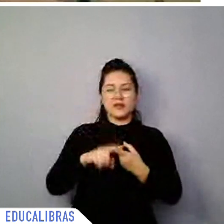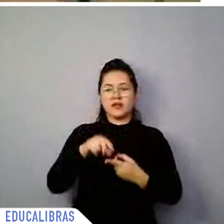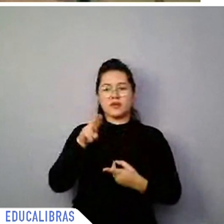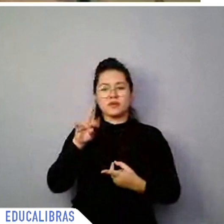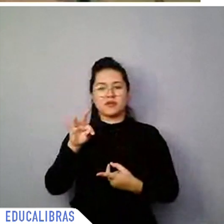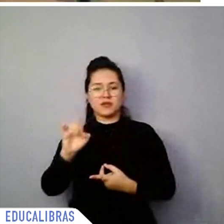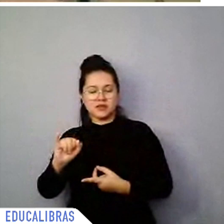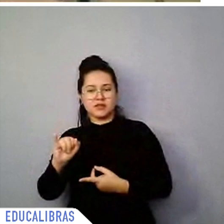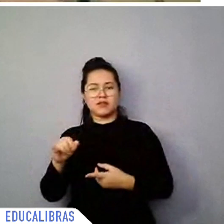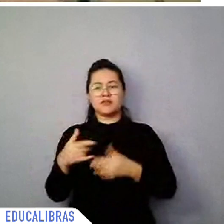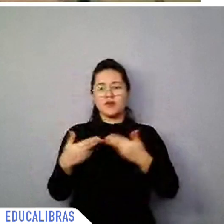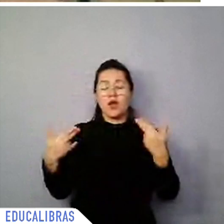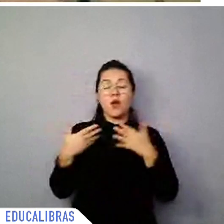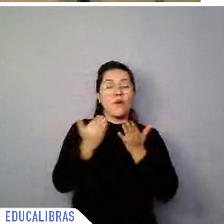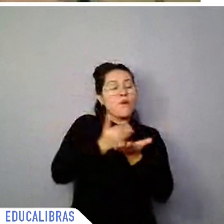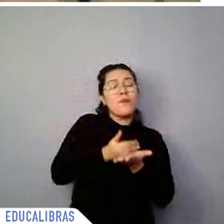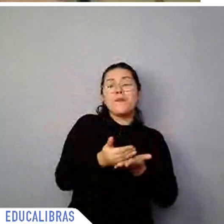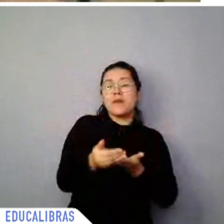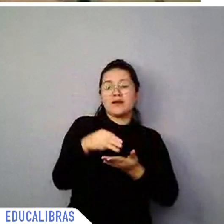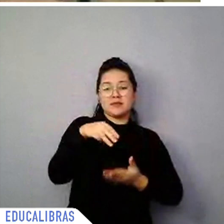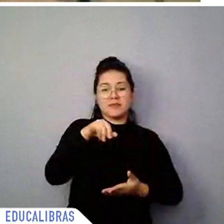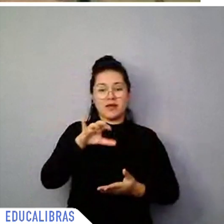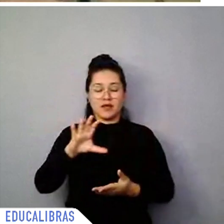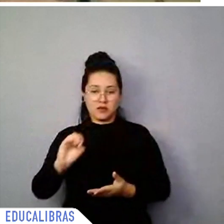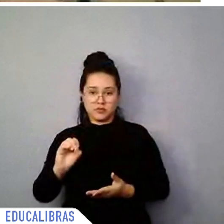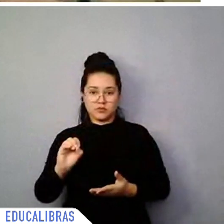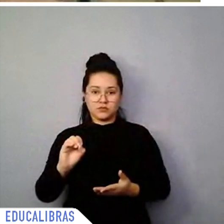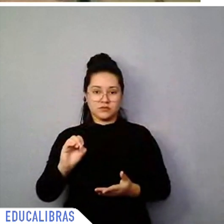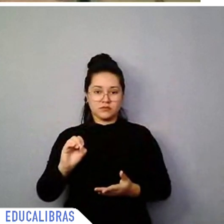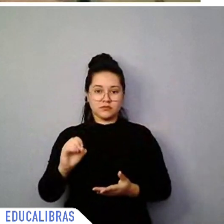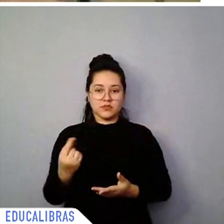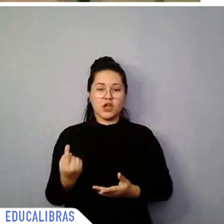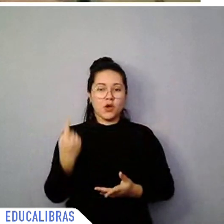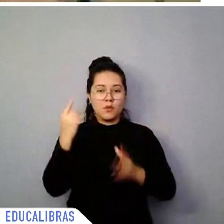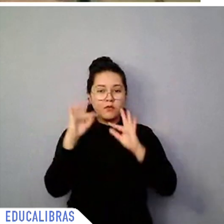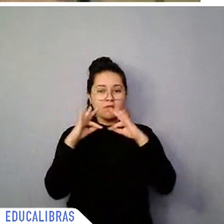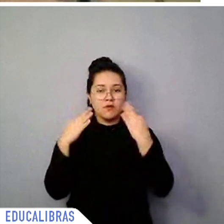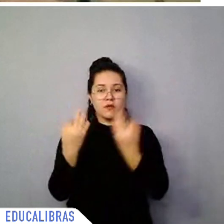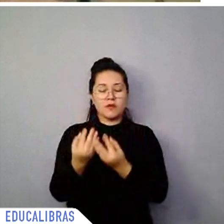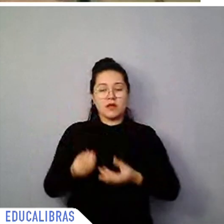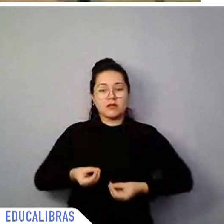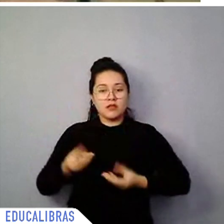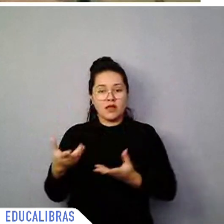to respirators, to ICU units.